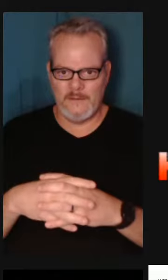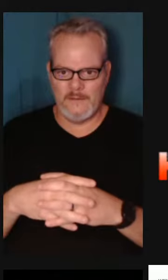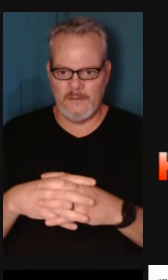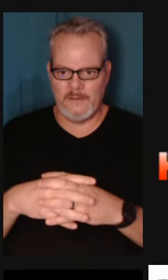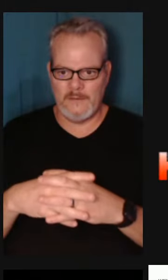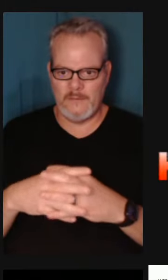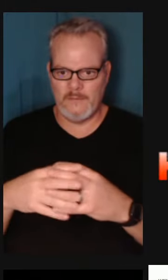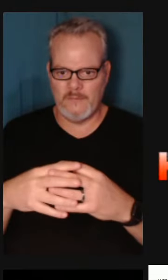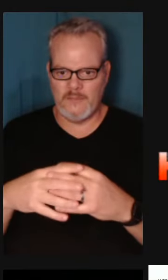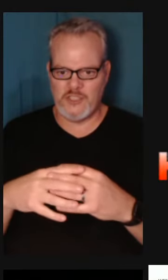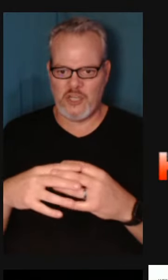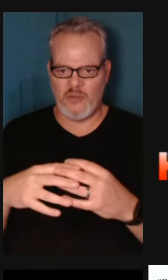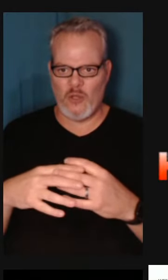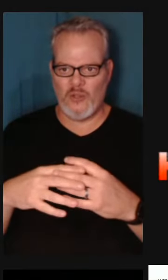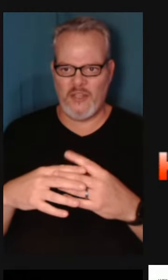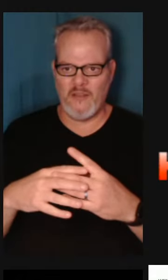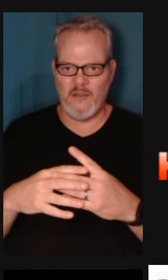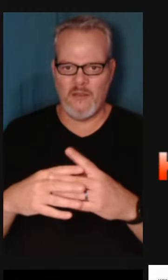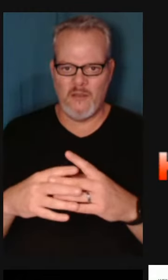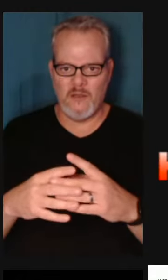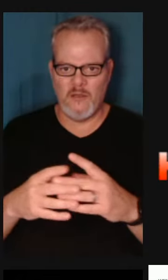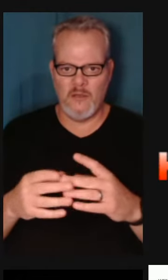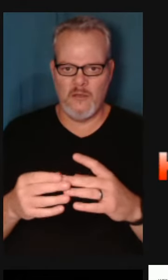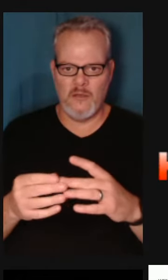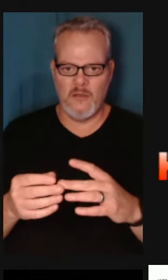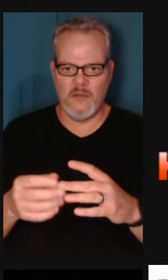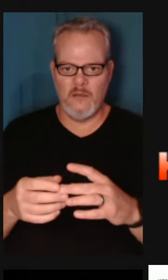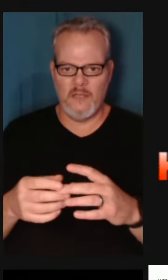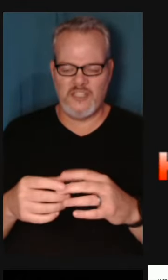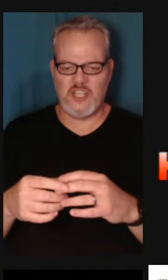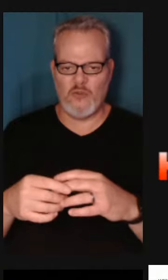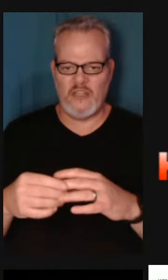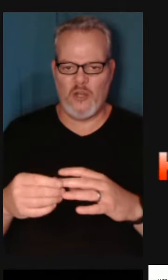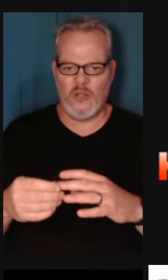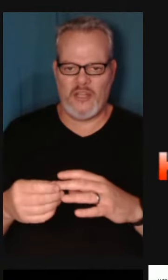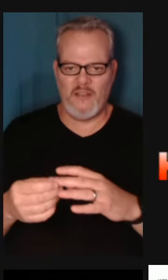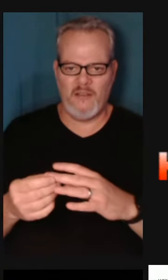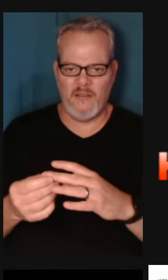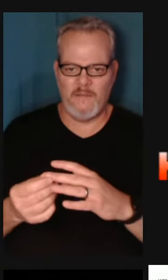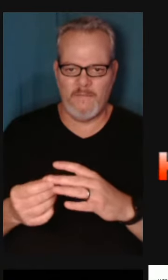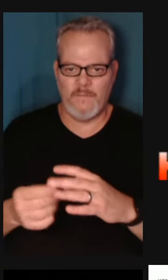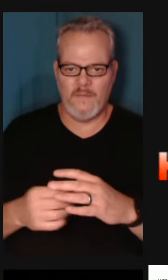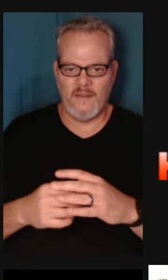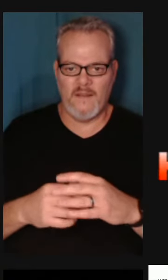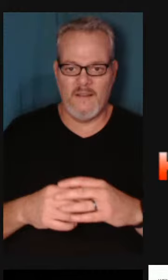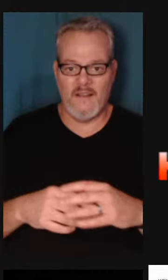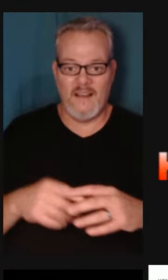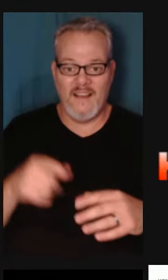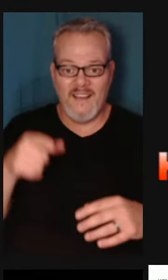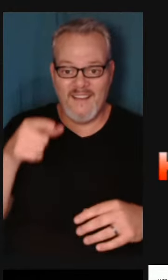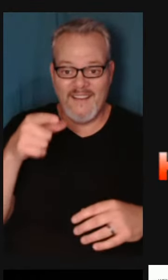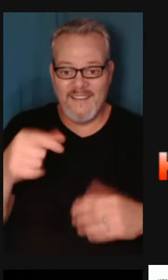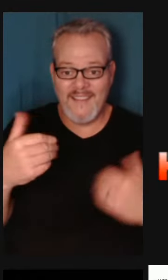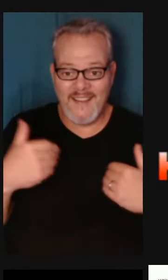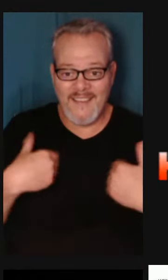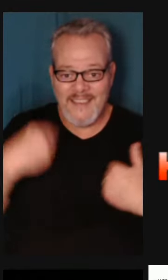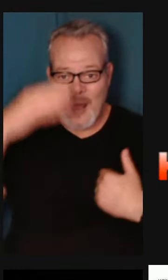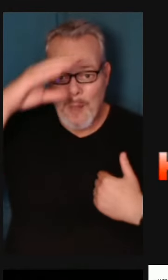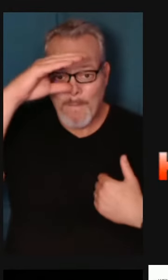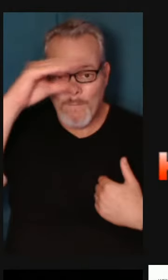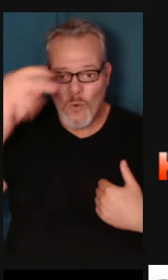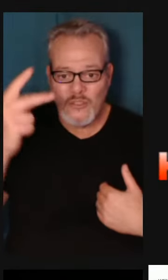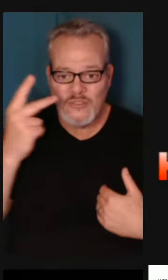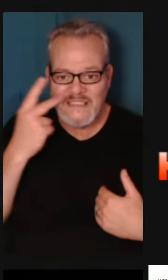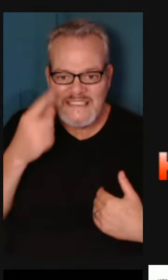At the feet of a young boy who was sheltering against Lenapali was a crack in the ceiling of a lava tube, revealing a